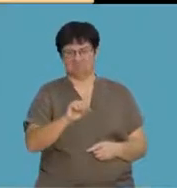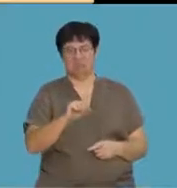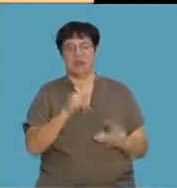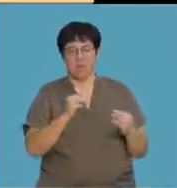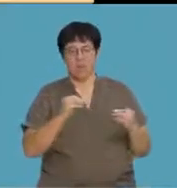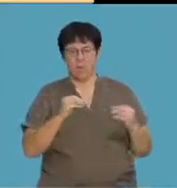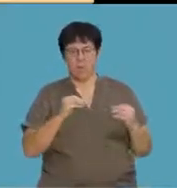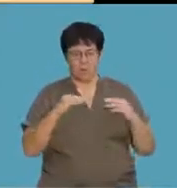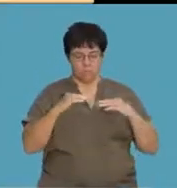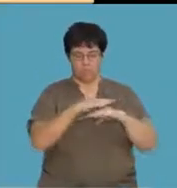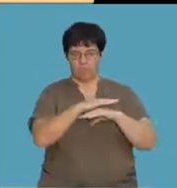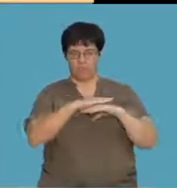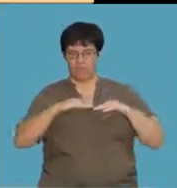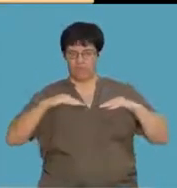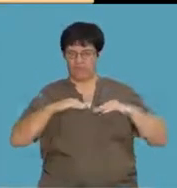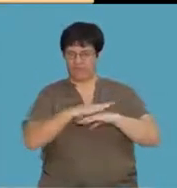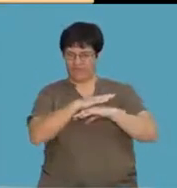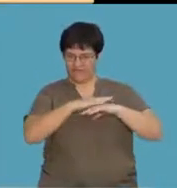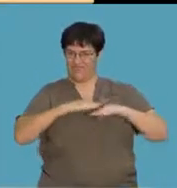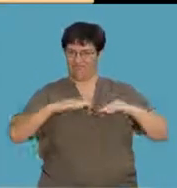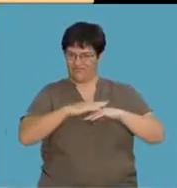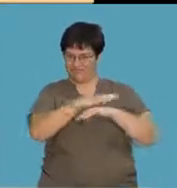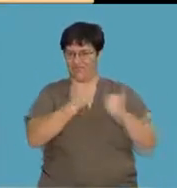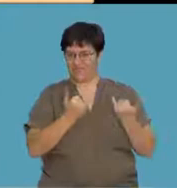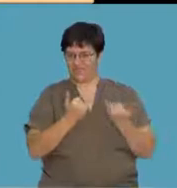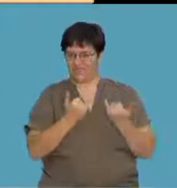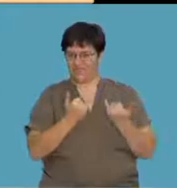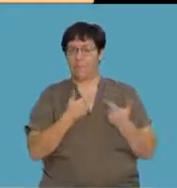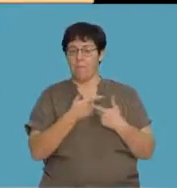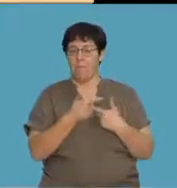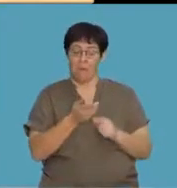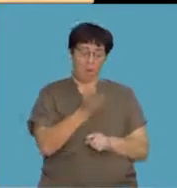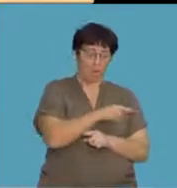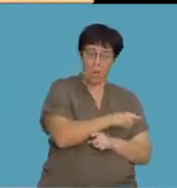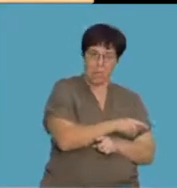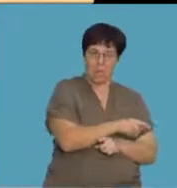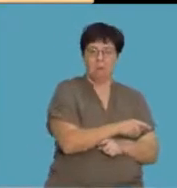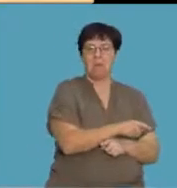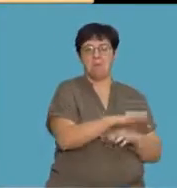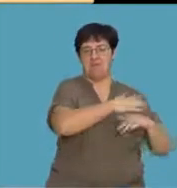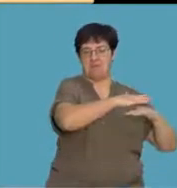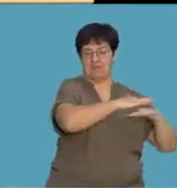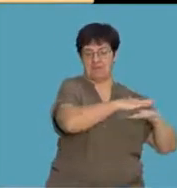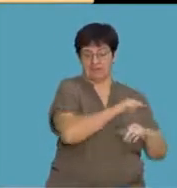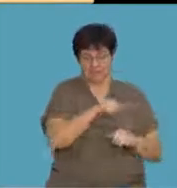are in a state of motion. There is some movement, but the movement is much greater compared to those